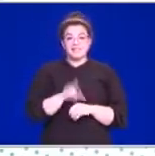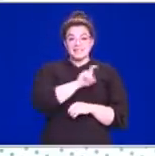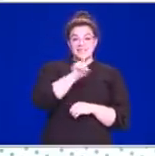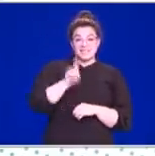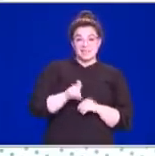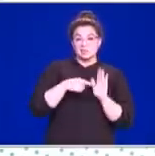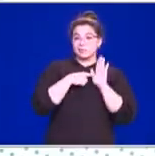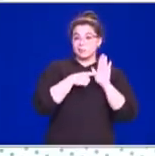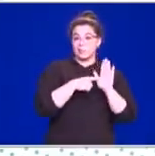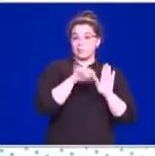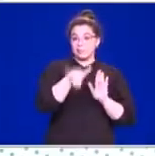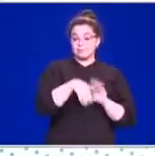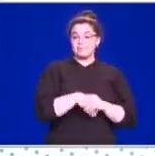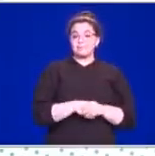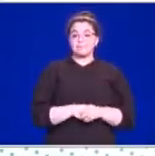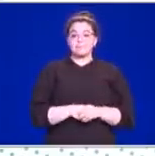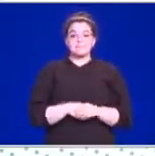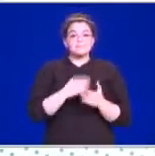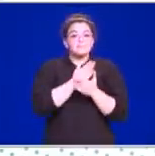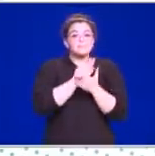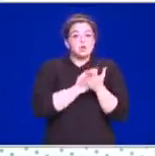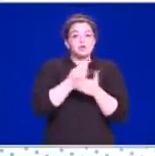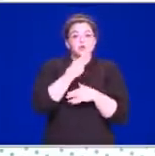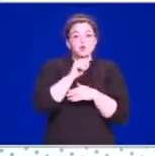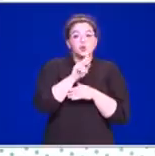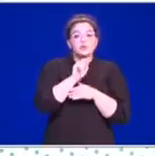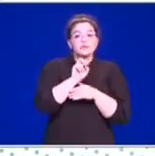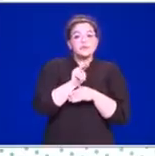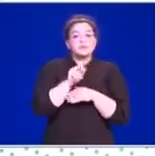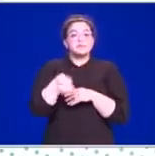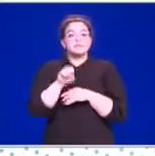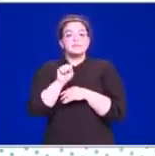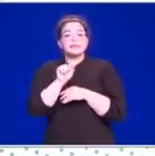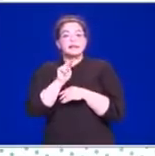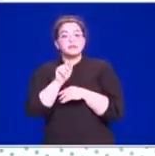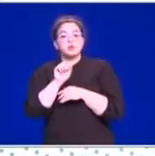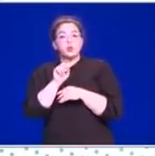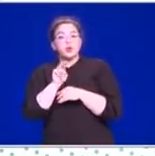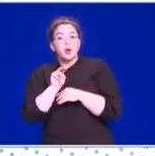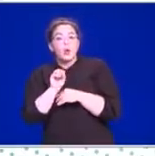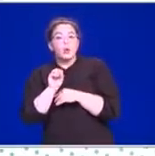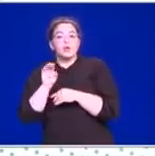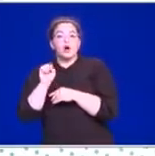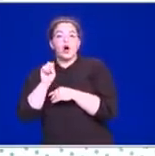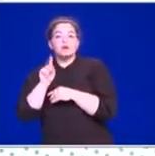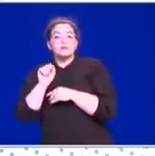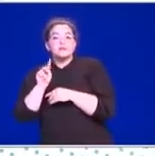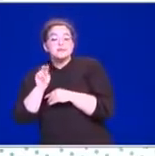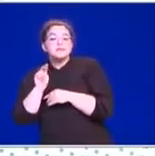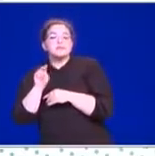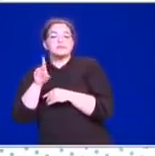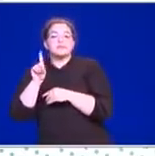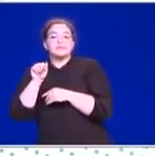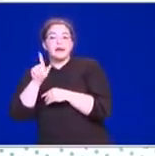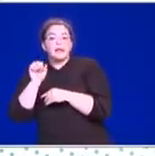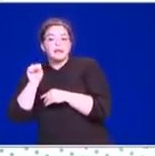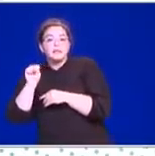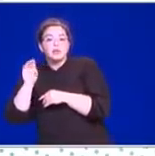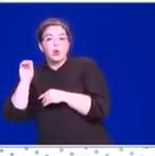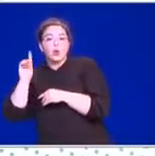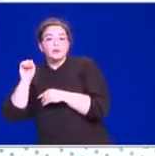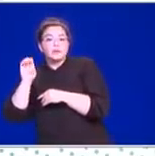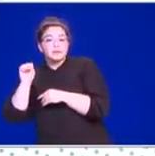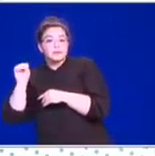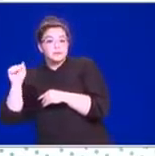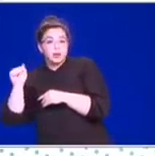good example of this, where parts of the Houston, San Antonio, Austin, Dallas-Fort Worth, Midland, and Odessa